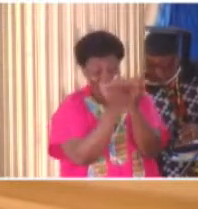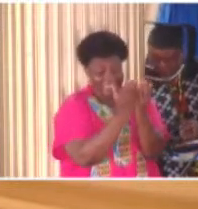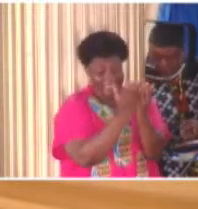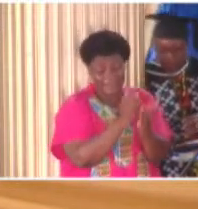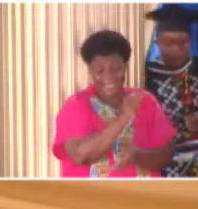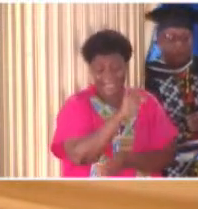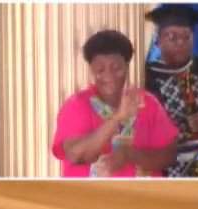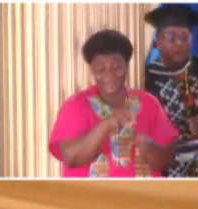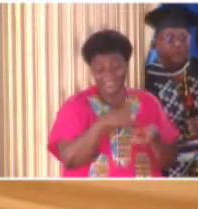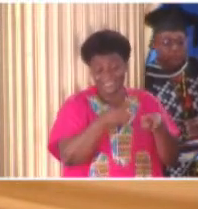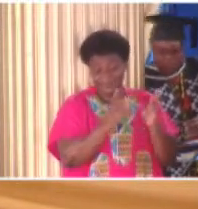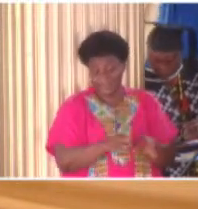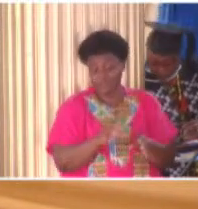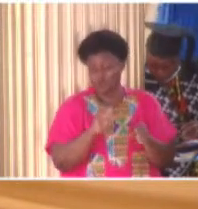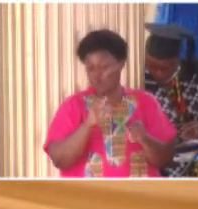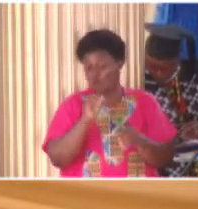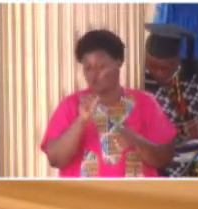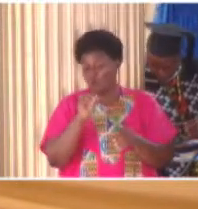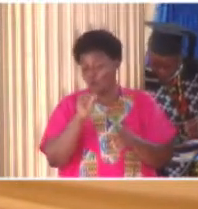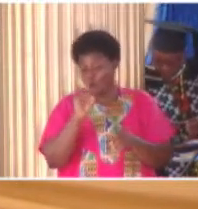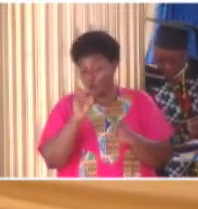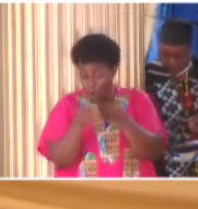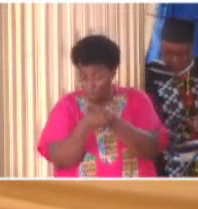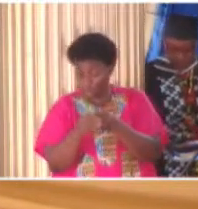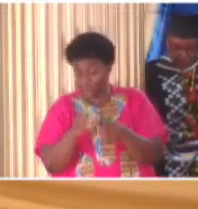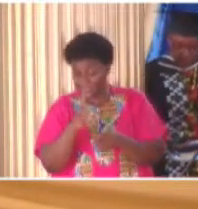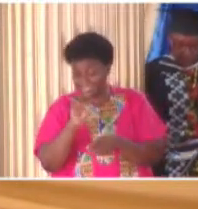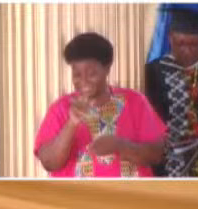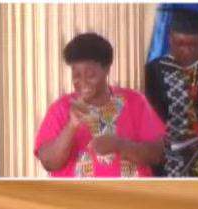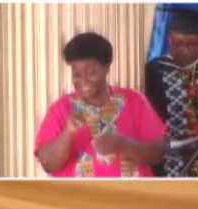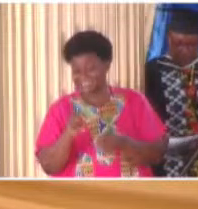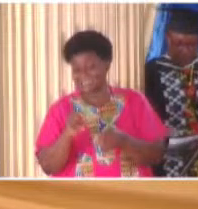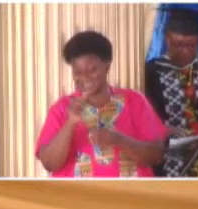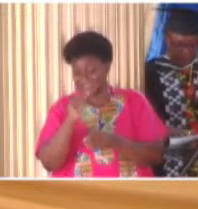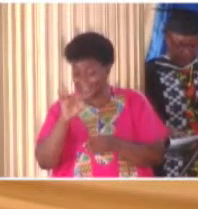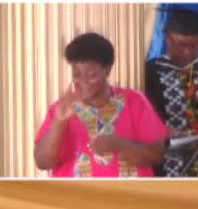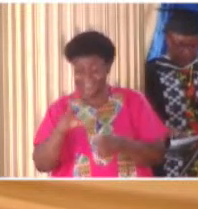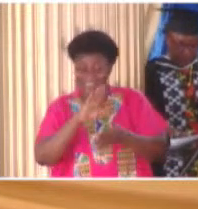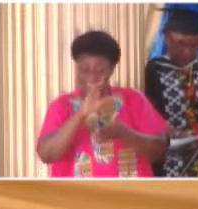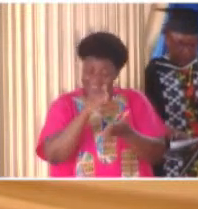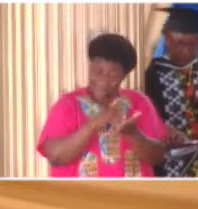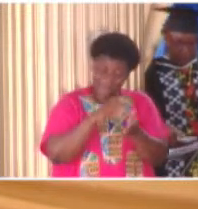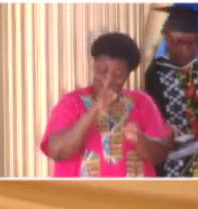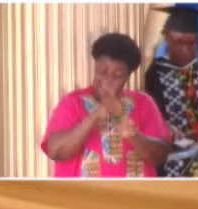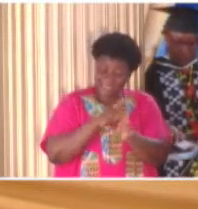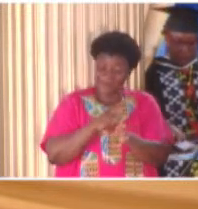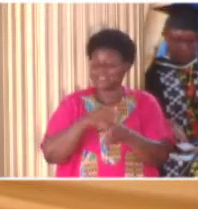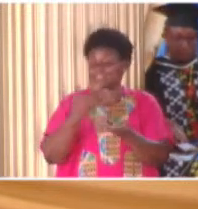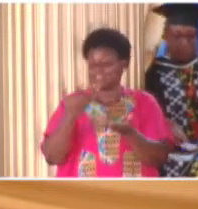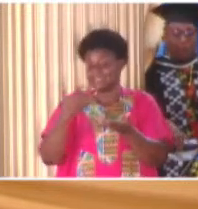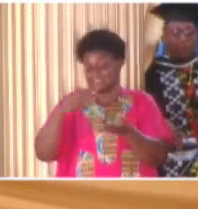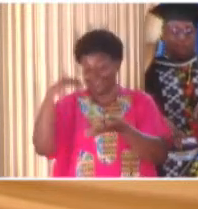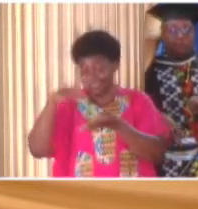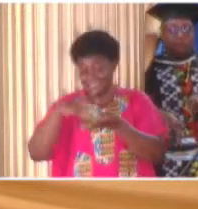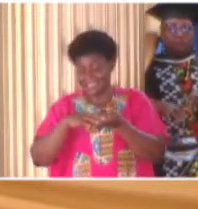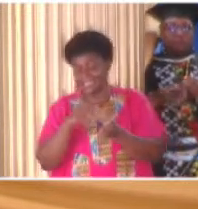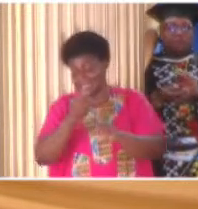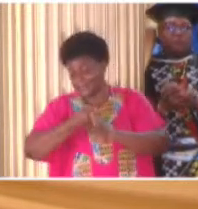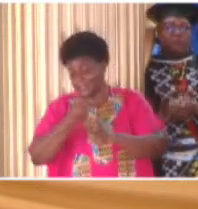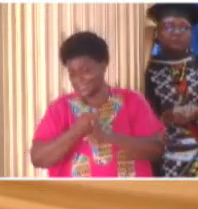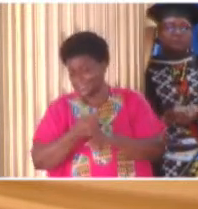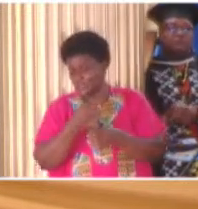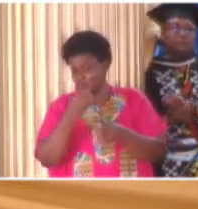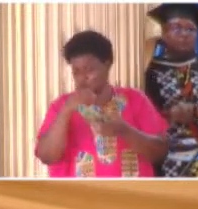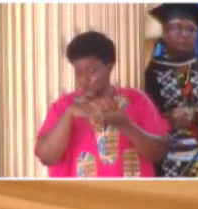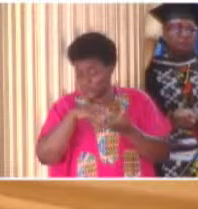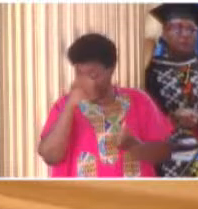the Dean of Student Affairs, Careers and Counseling Directorate, Center for Disability Studies and Advocacy, Student Financial Aid Office,